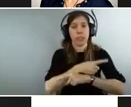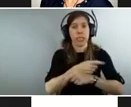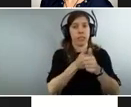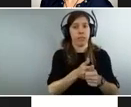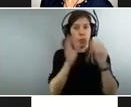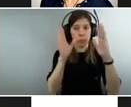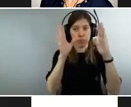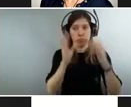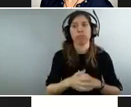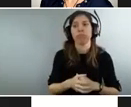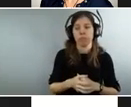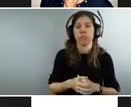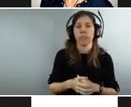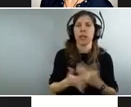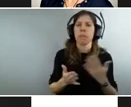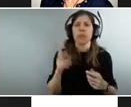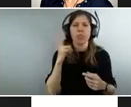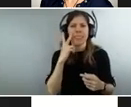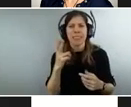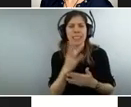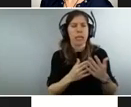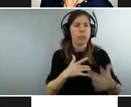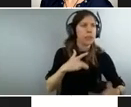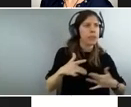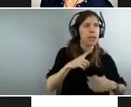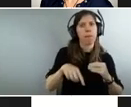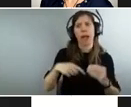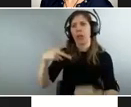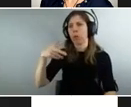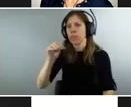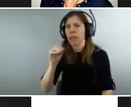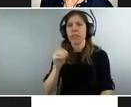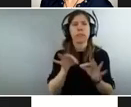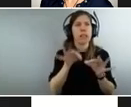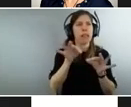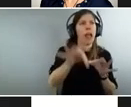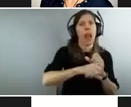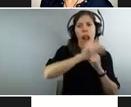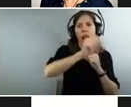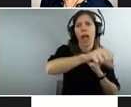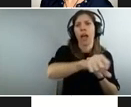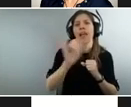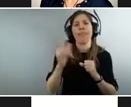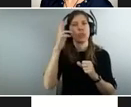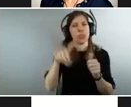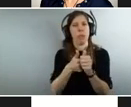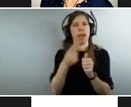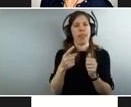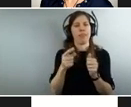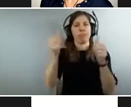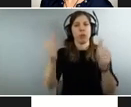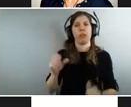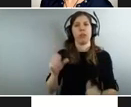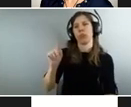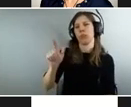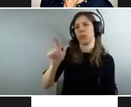some concerns about mail delay this year, which is why they put the October 27th date. But I'm going to show you, you have some